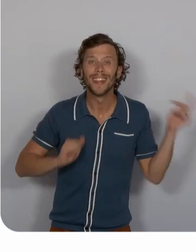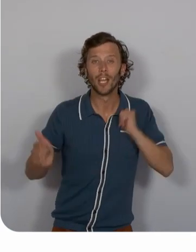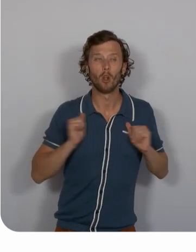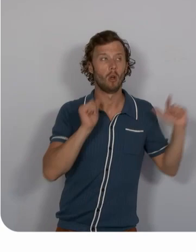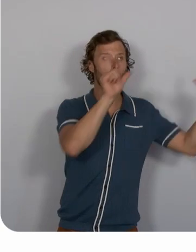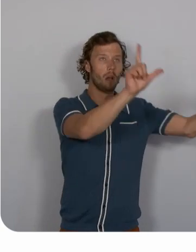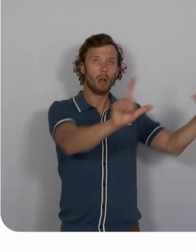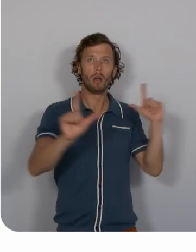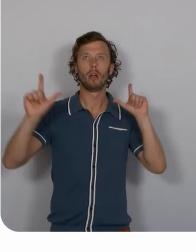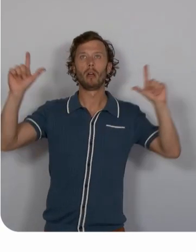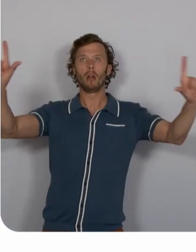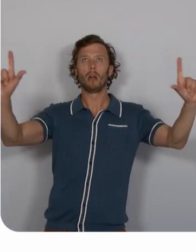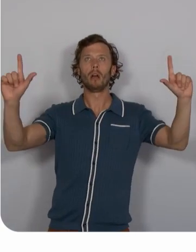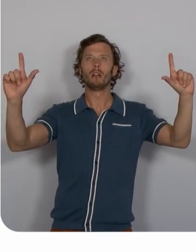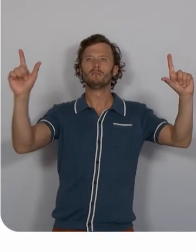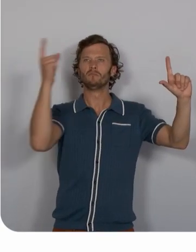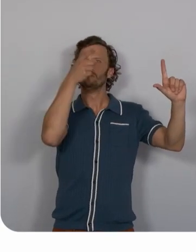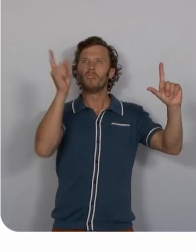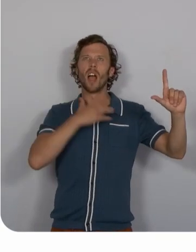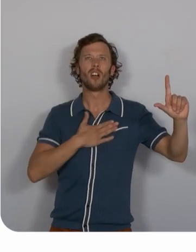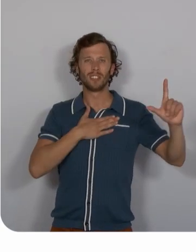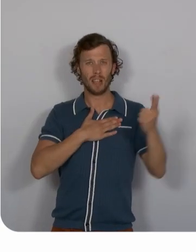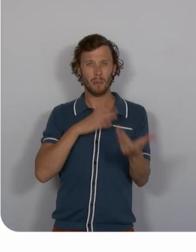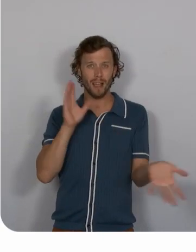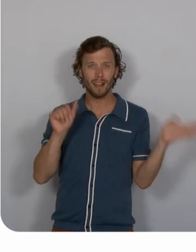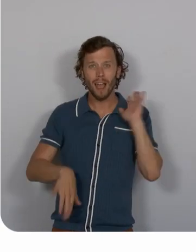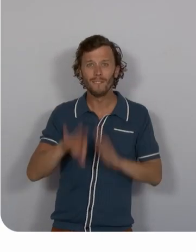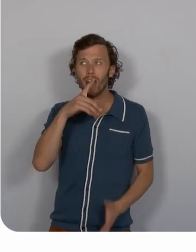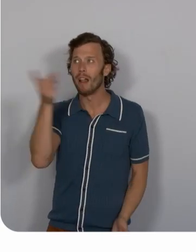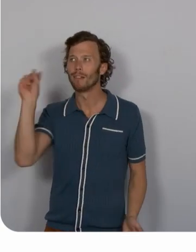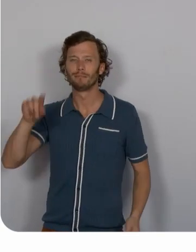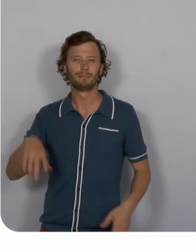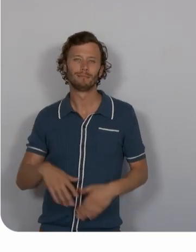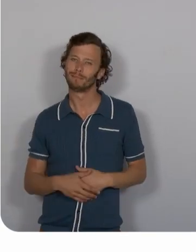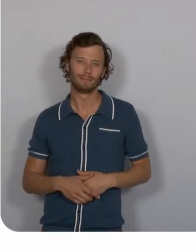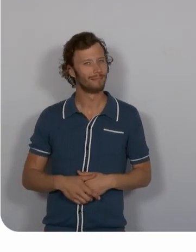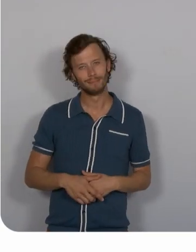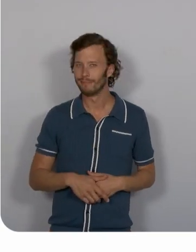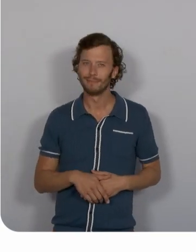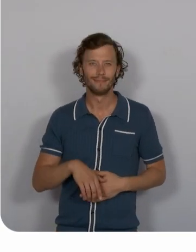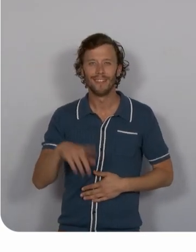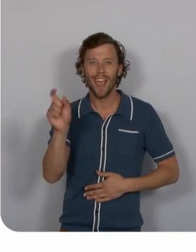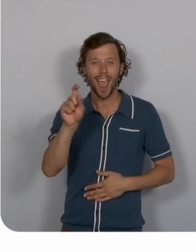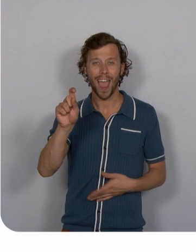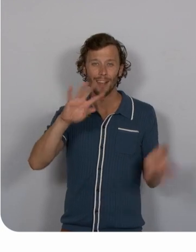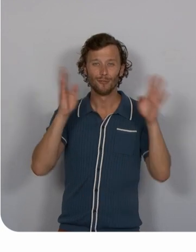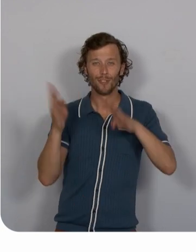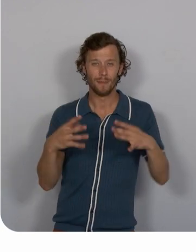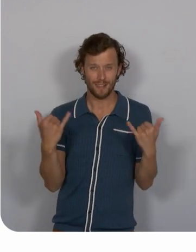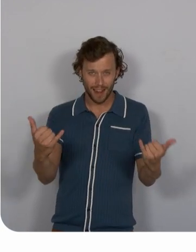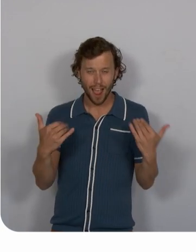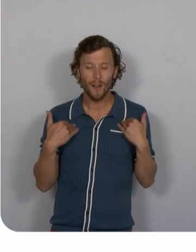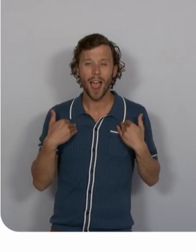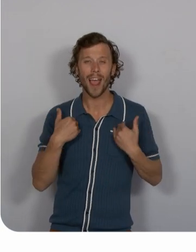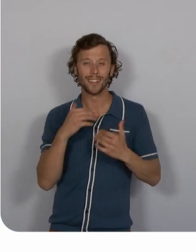get anywhere else. X Stadium is streaming immersive NBA games and League